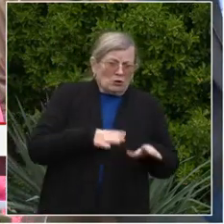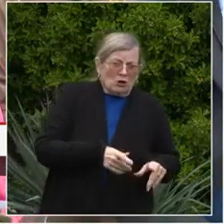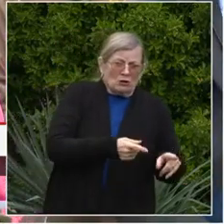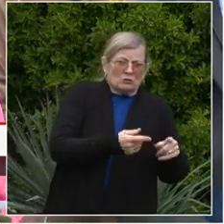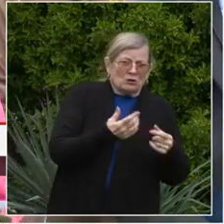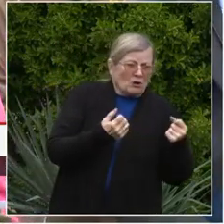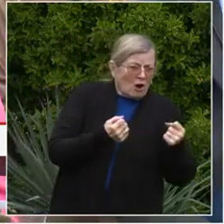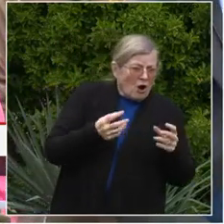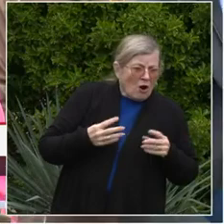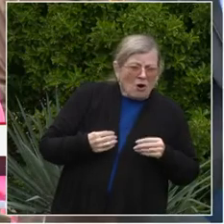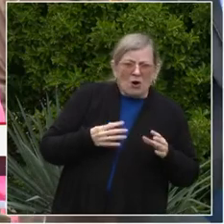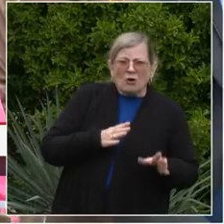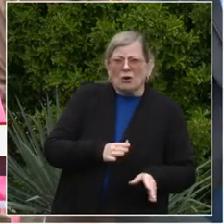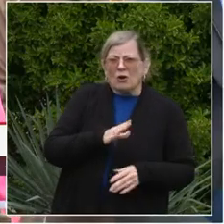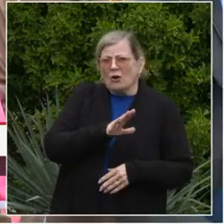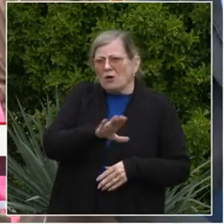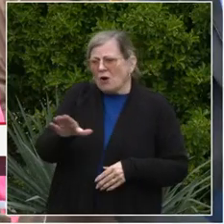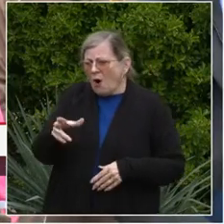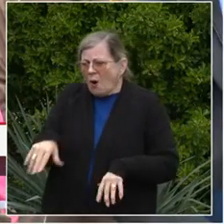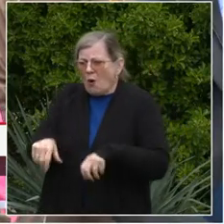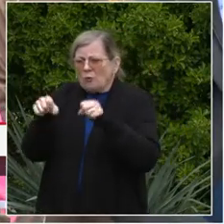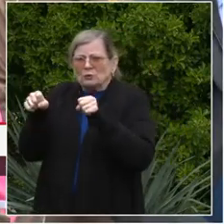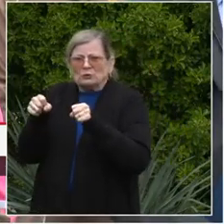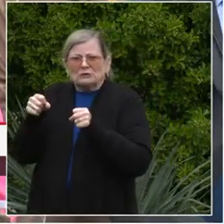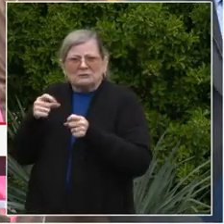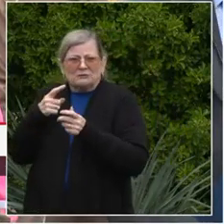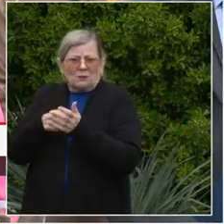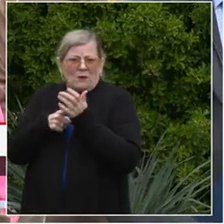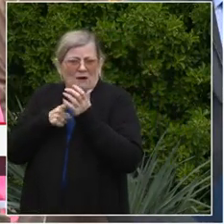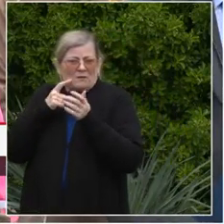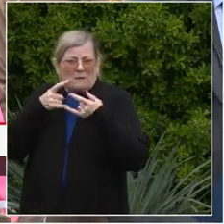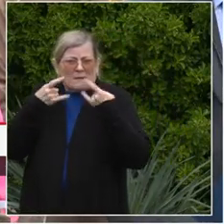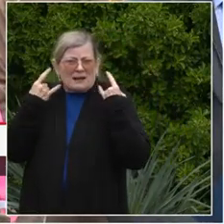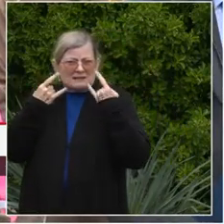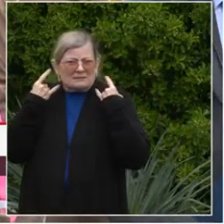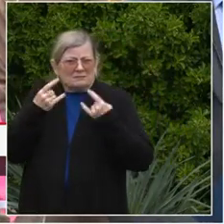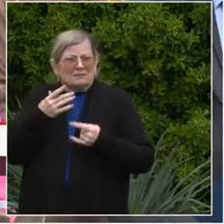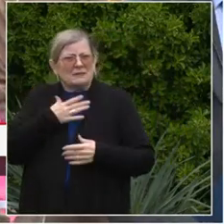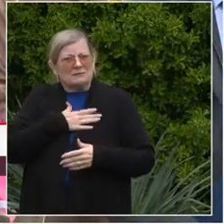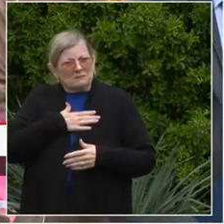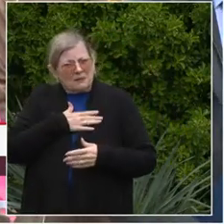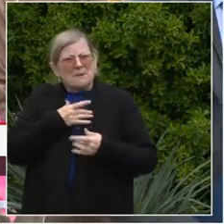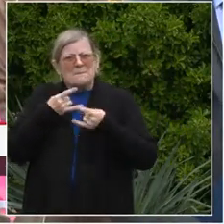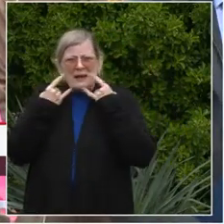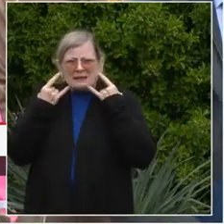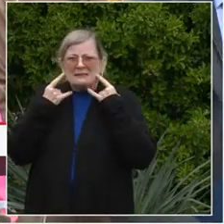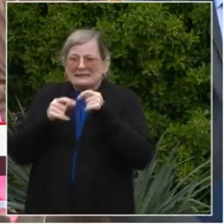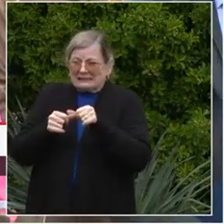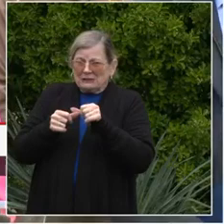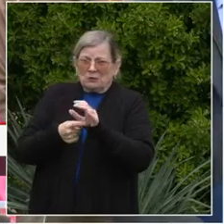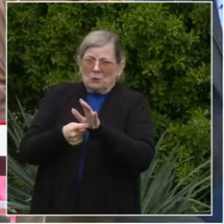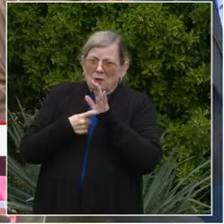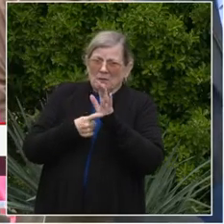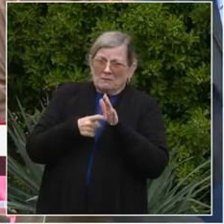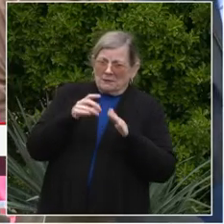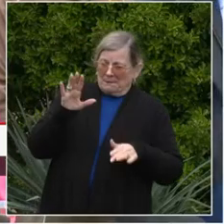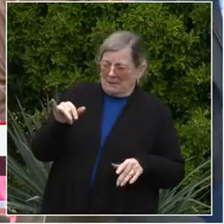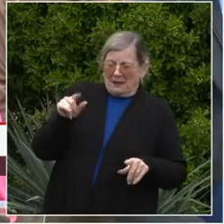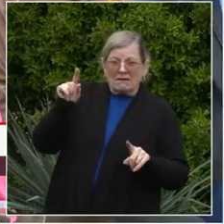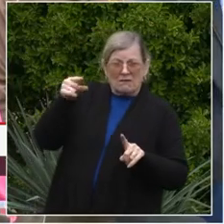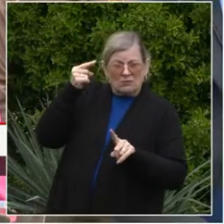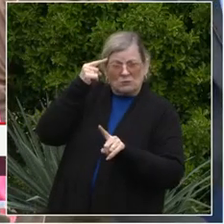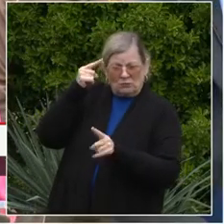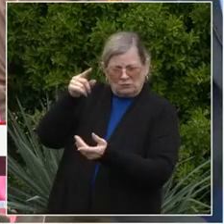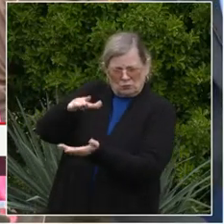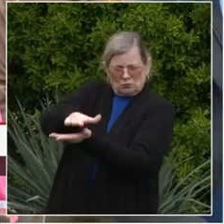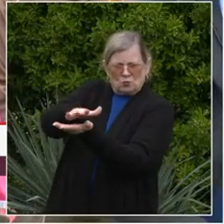or host requirements for masks. So masks continue to be required by the government in schools.